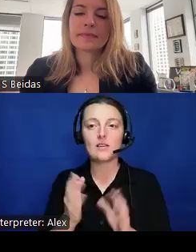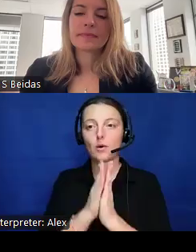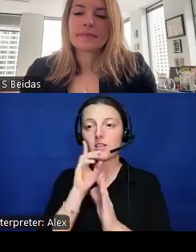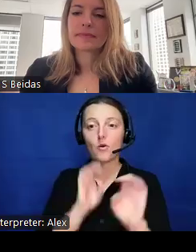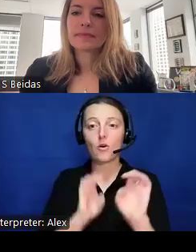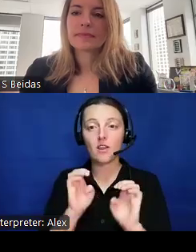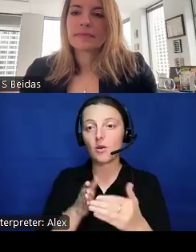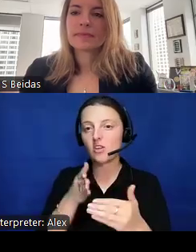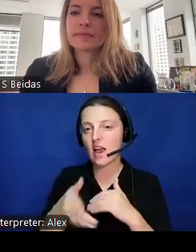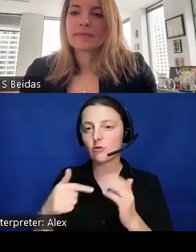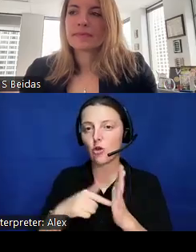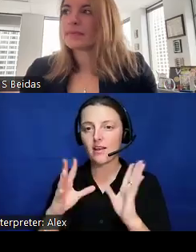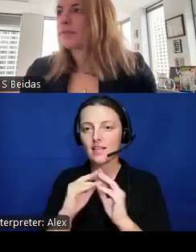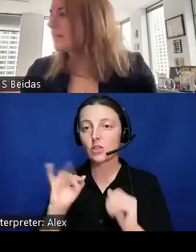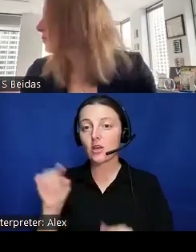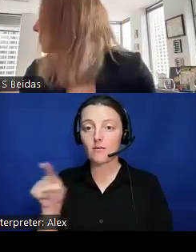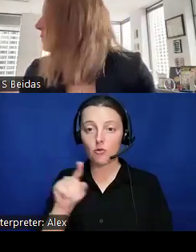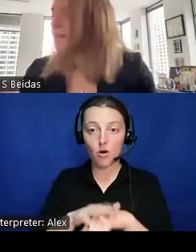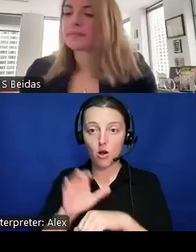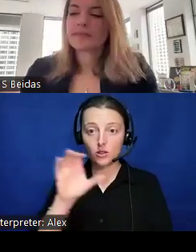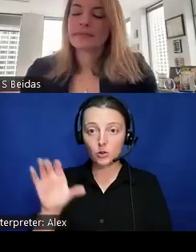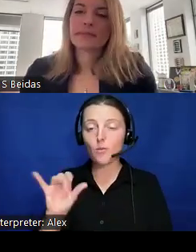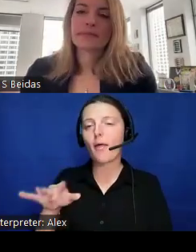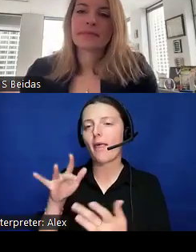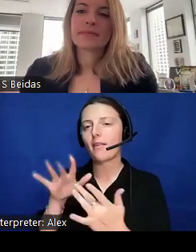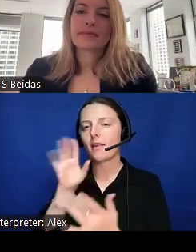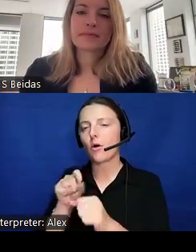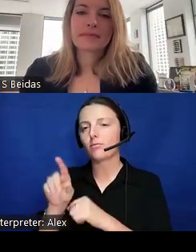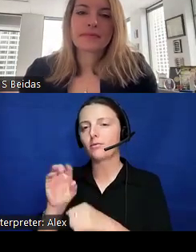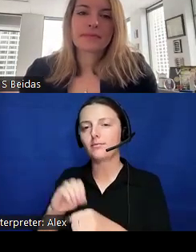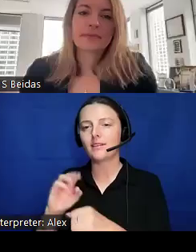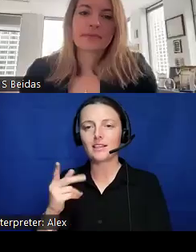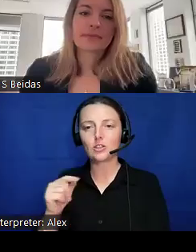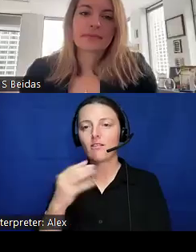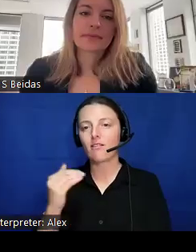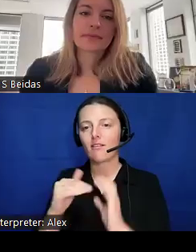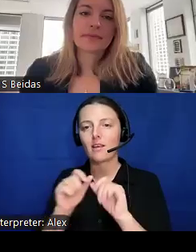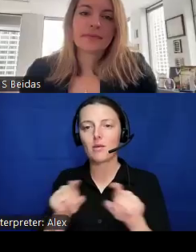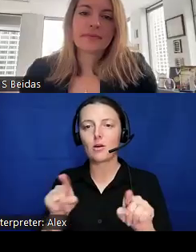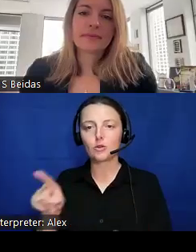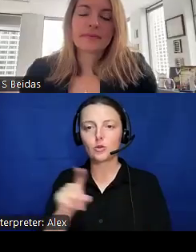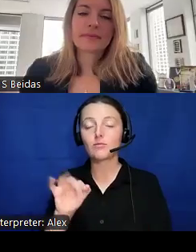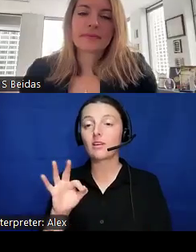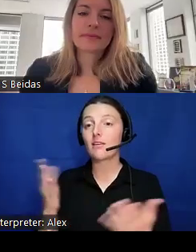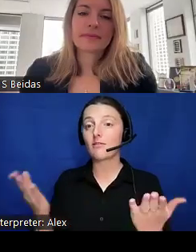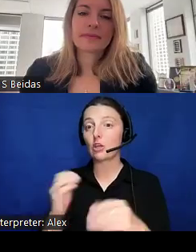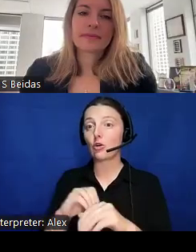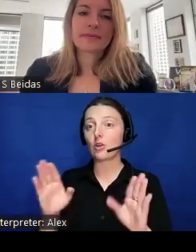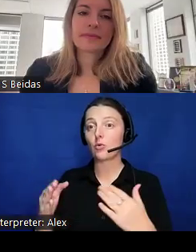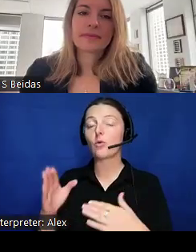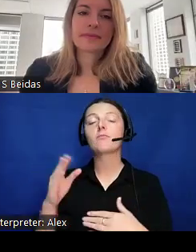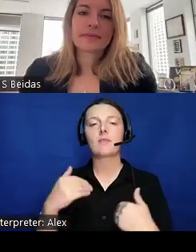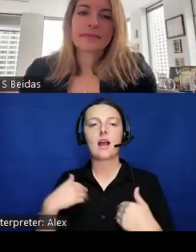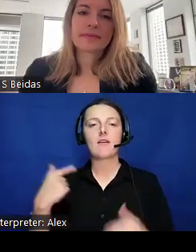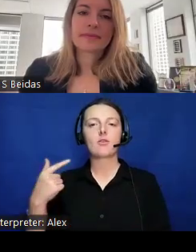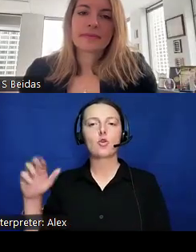conclusion of this session if you're on Zoom. That link will be put in the chat as well as emailed to you. If you're here in the room, of course, we'll have a QR code